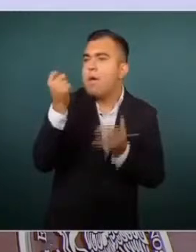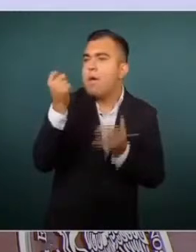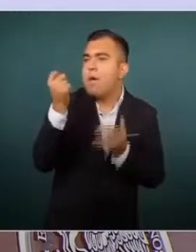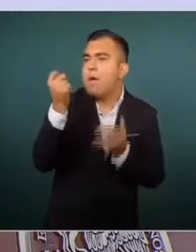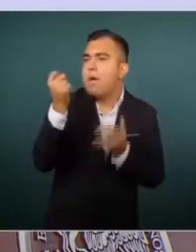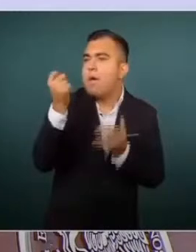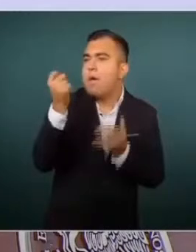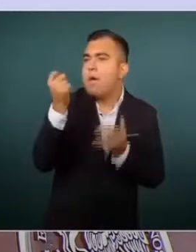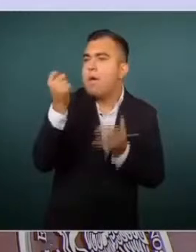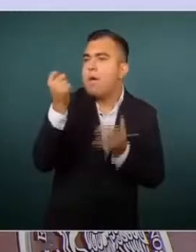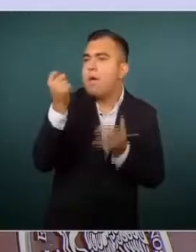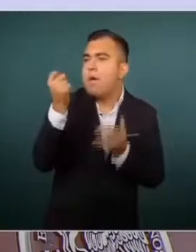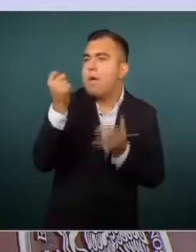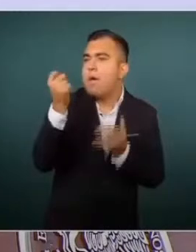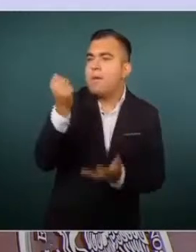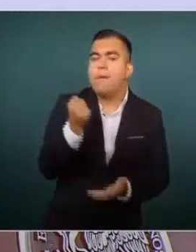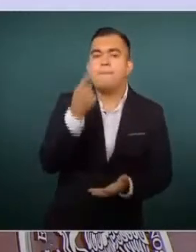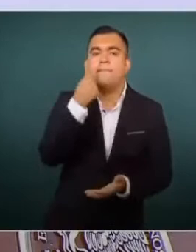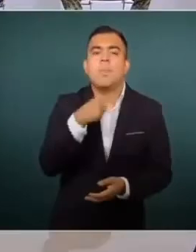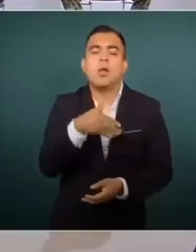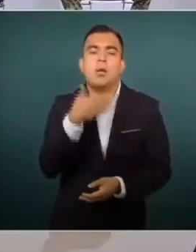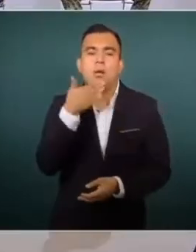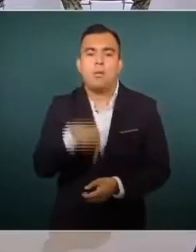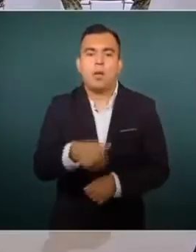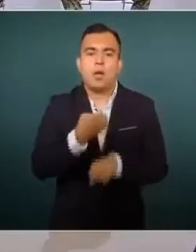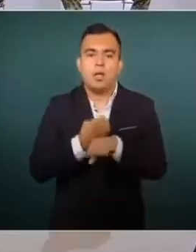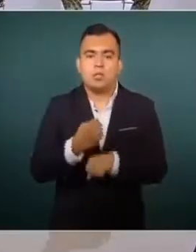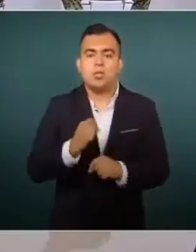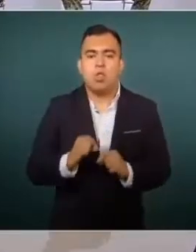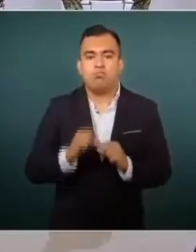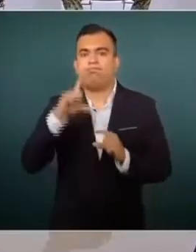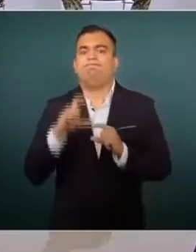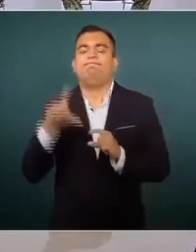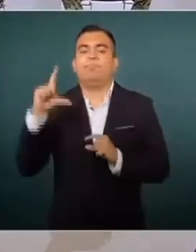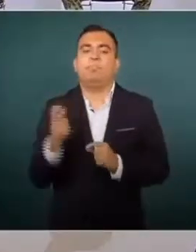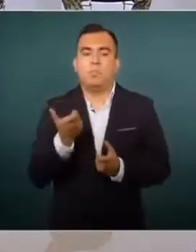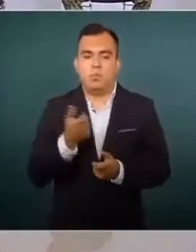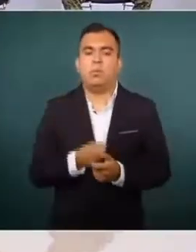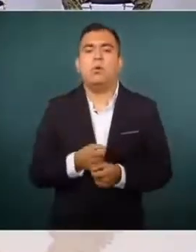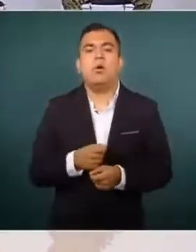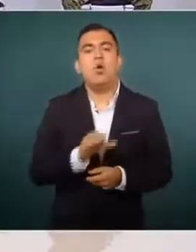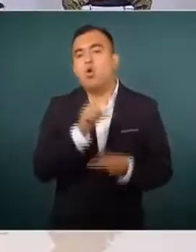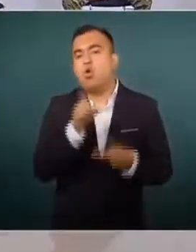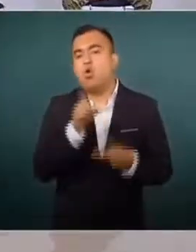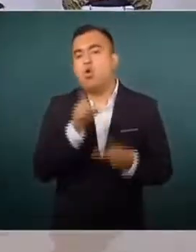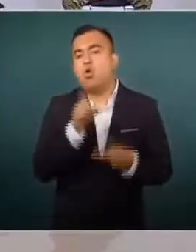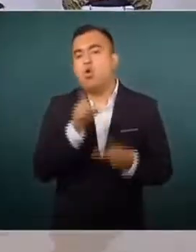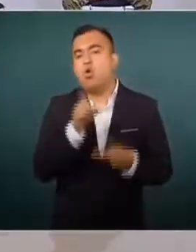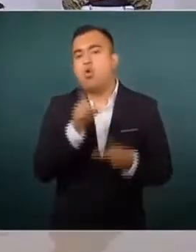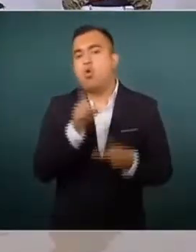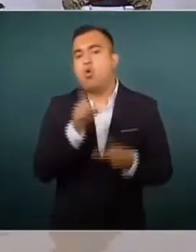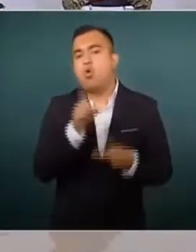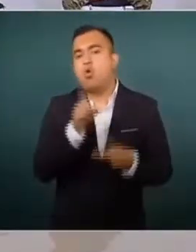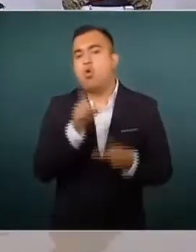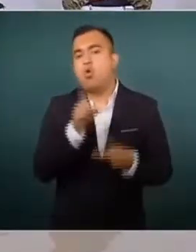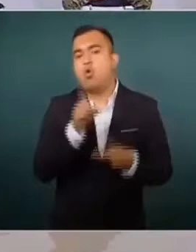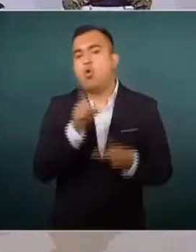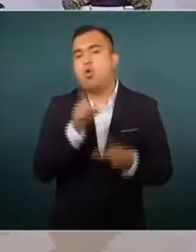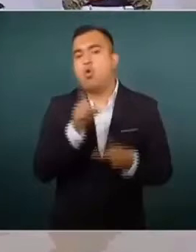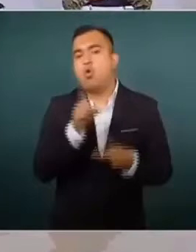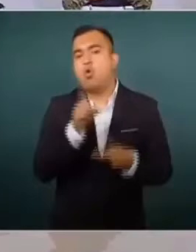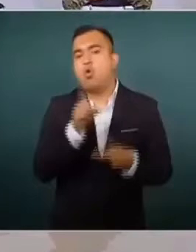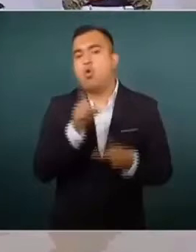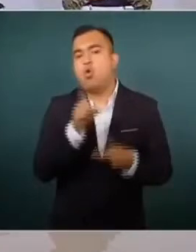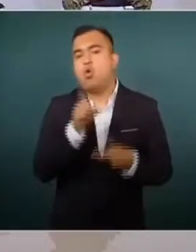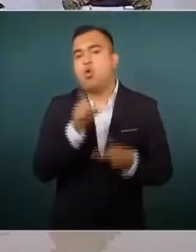reinforce the state finances. Y una segunda pregunta, señor gobernador. And she has another question,